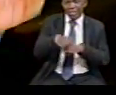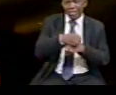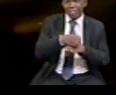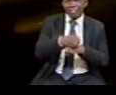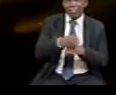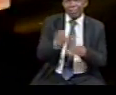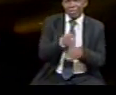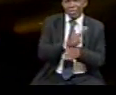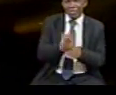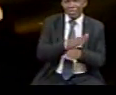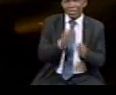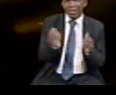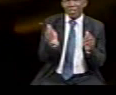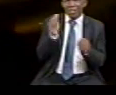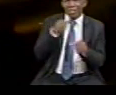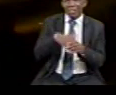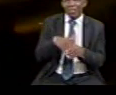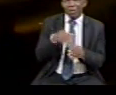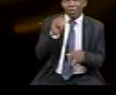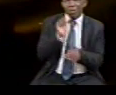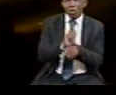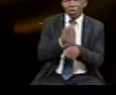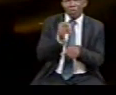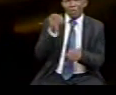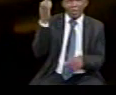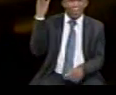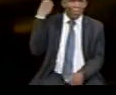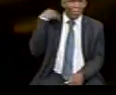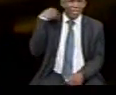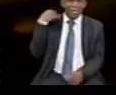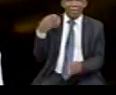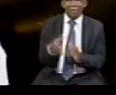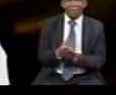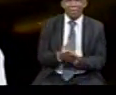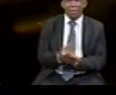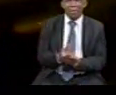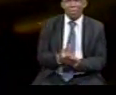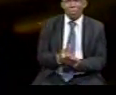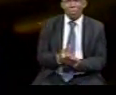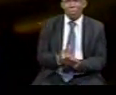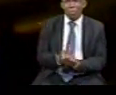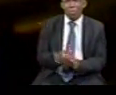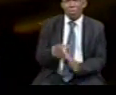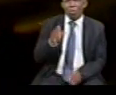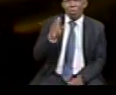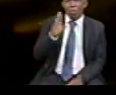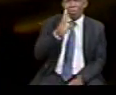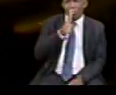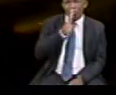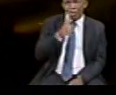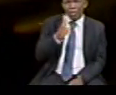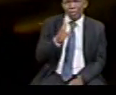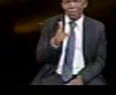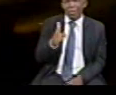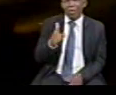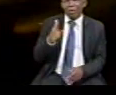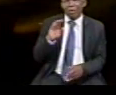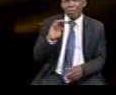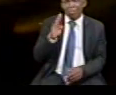the second aspect of our preparedness, of our readiness, is we must make sure we prepare